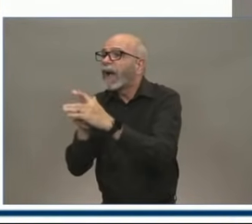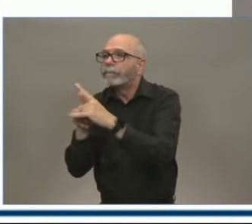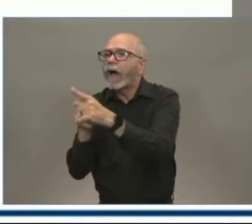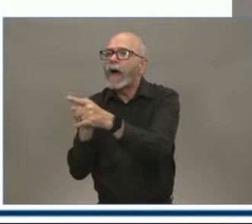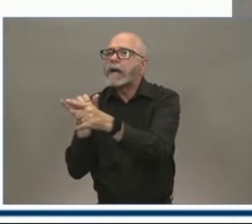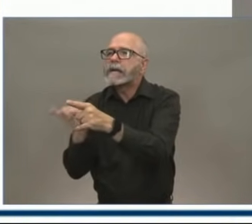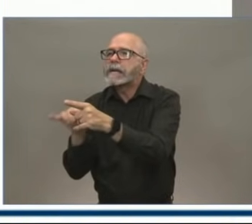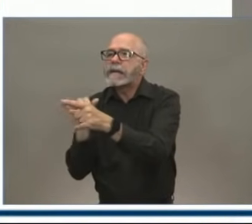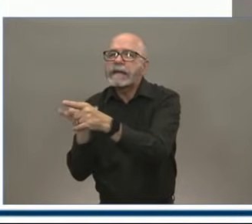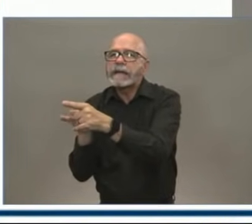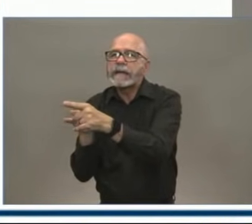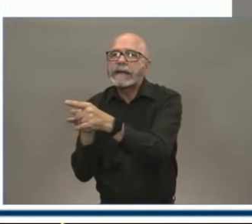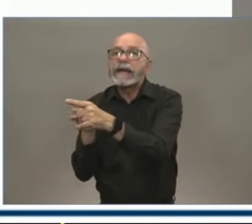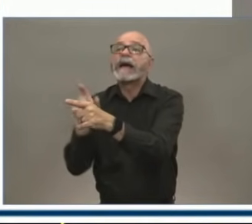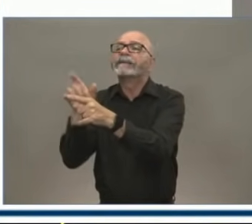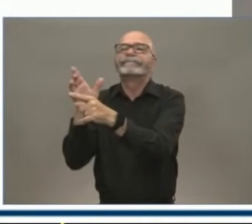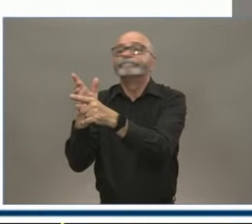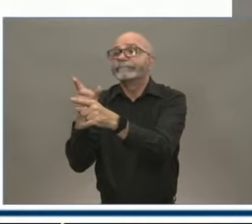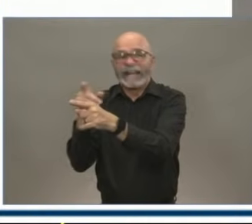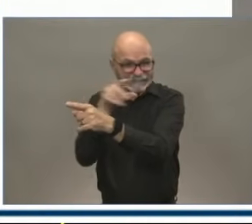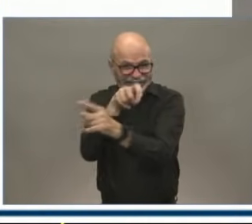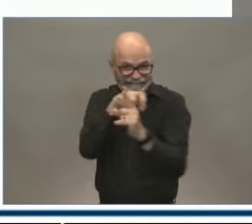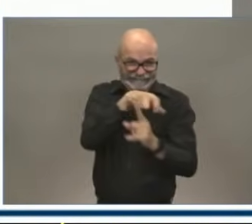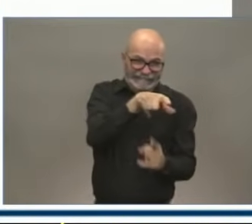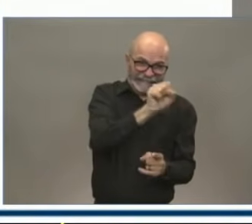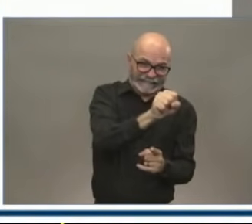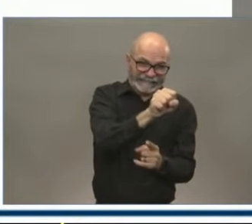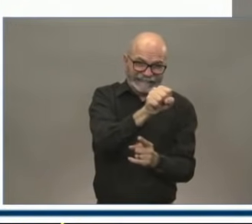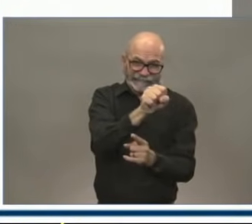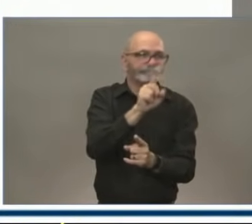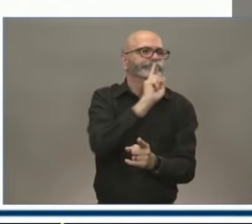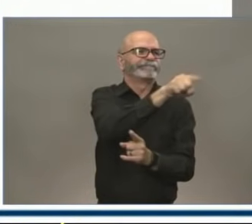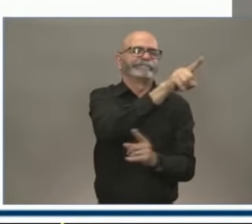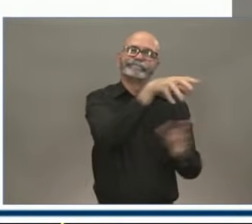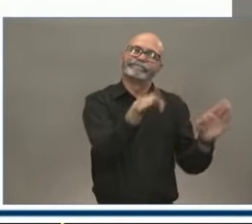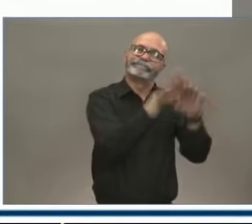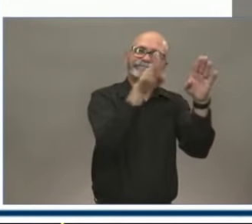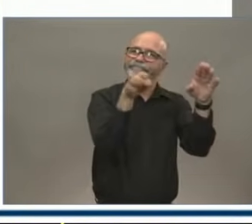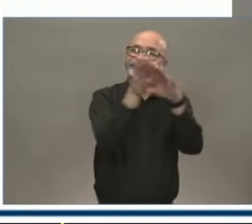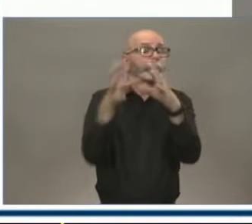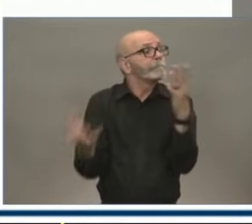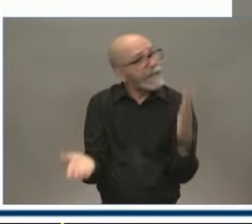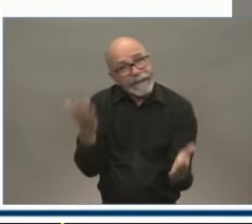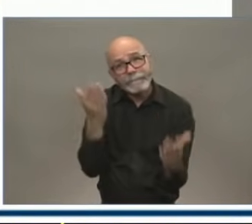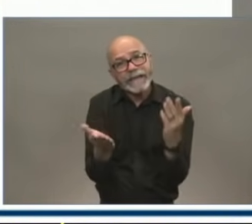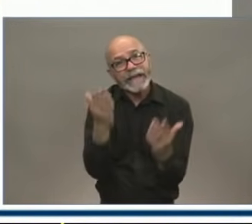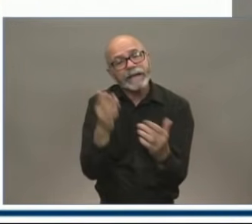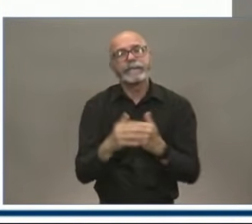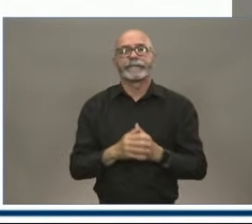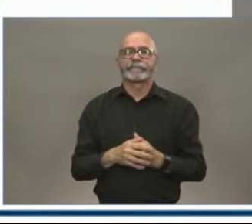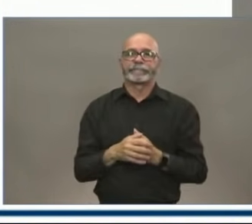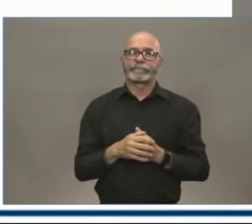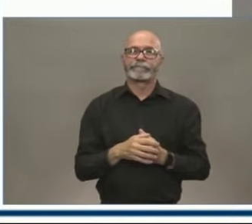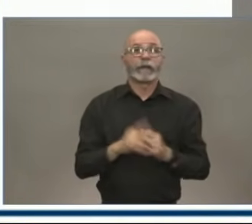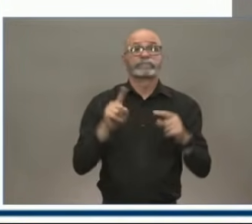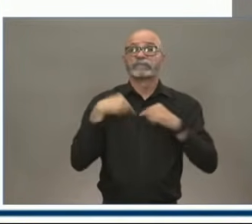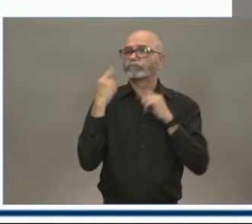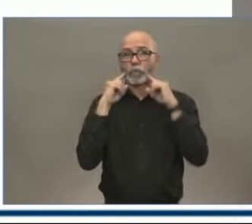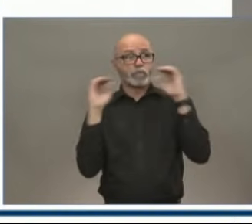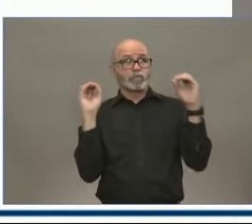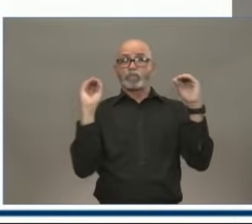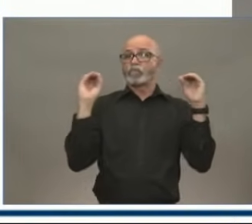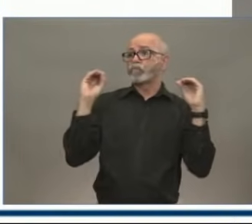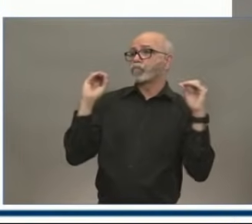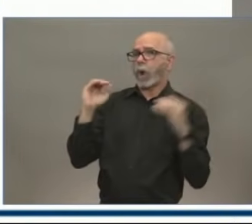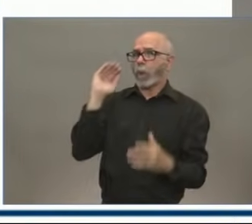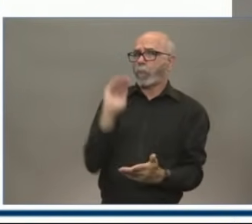for us to extend the restrictions geographically as well. So far, we have not had to do that.